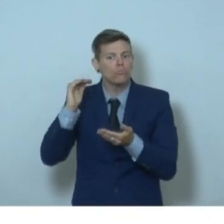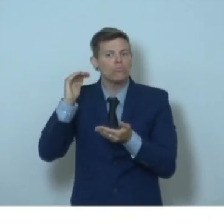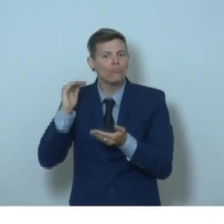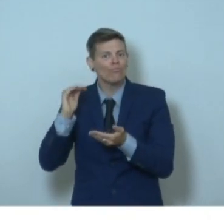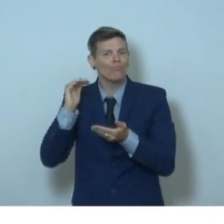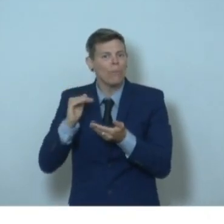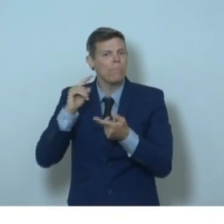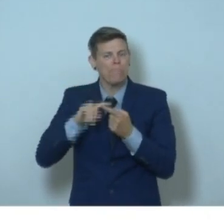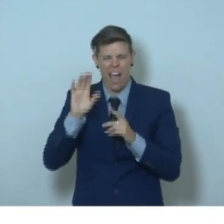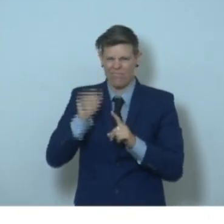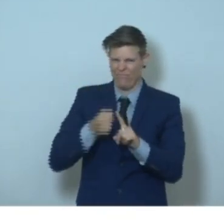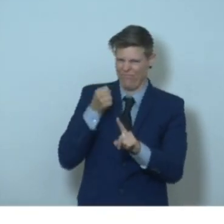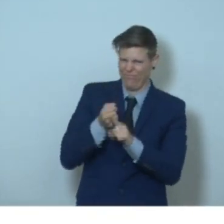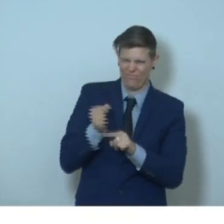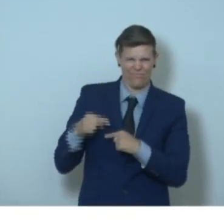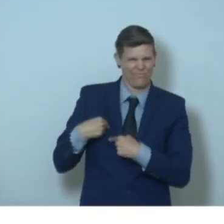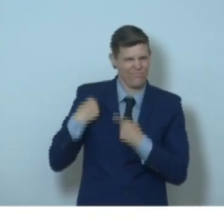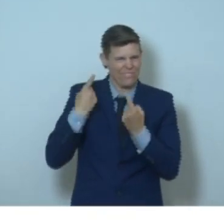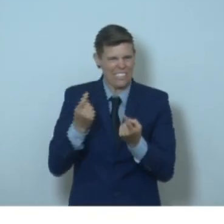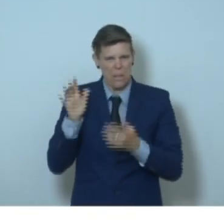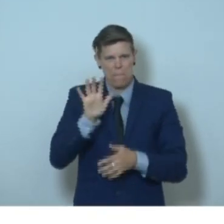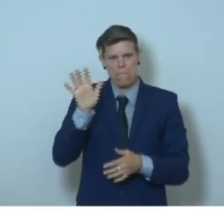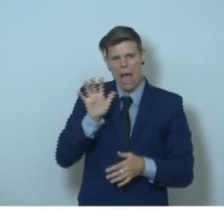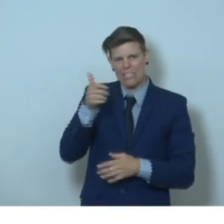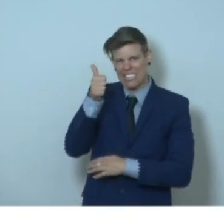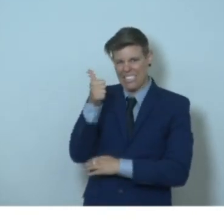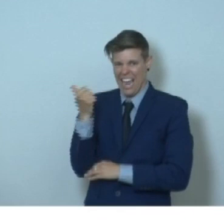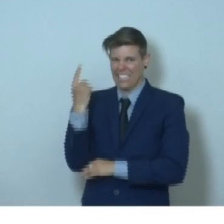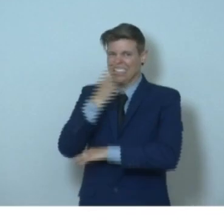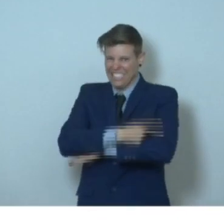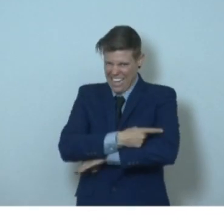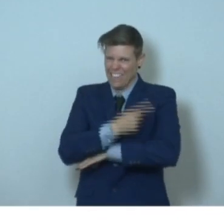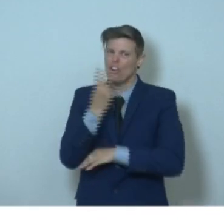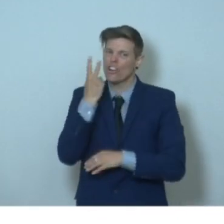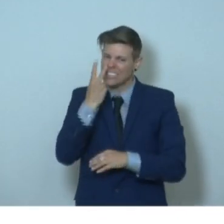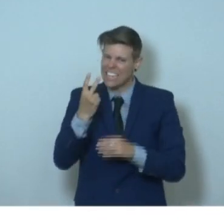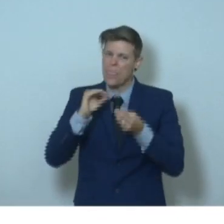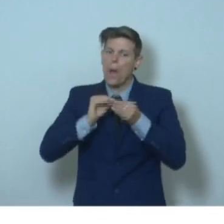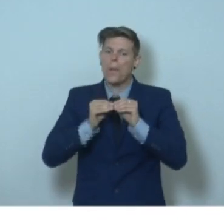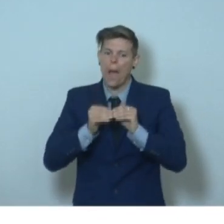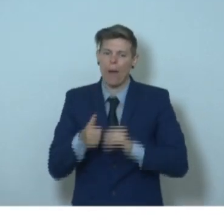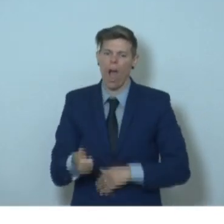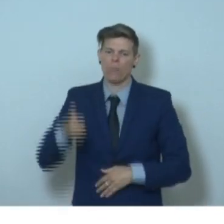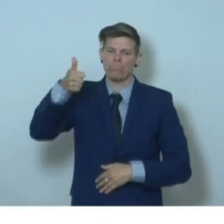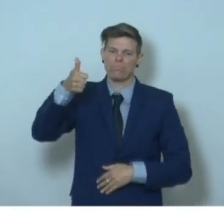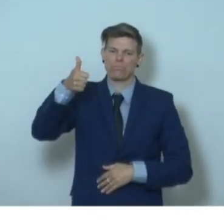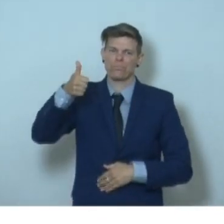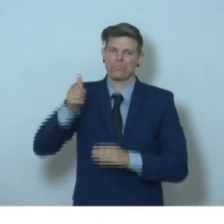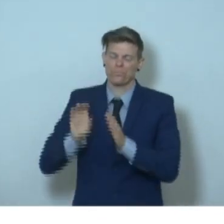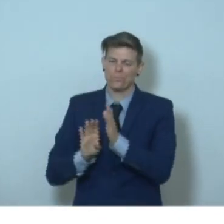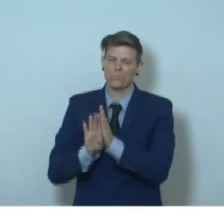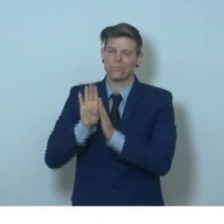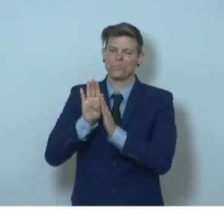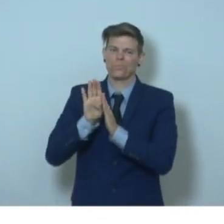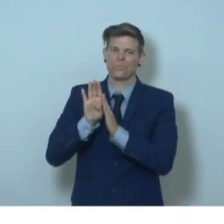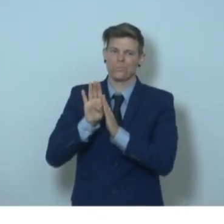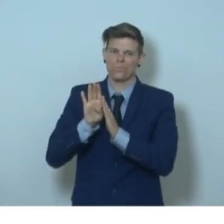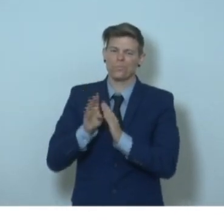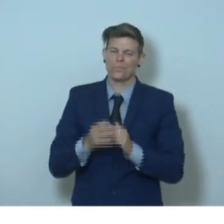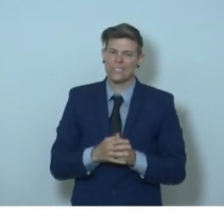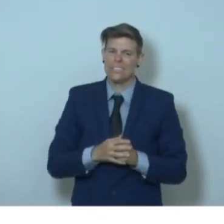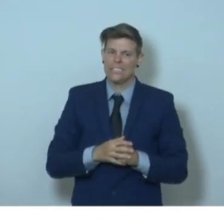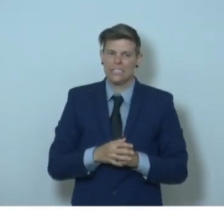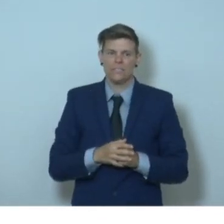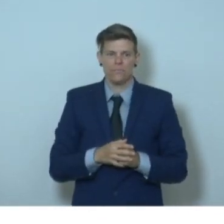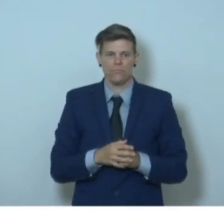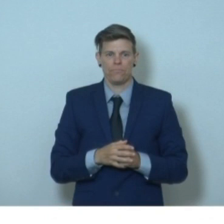past about 10 days, we've seen a fairly dramatic jump in the average number of daily cases. Now, some of that, a good